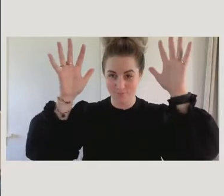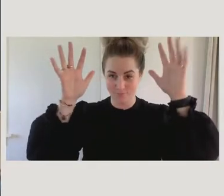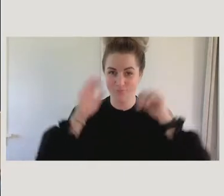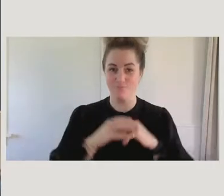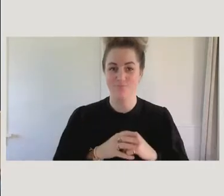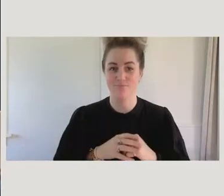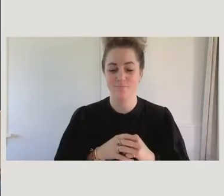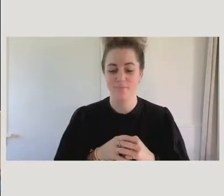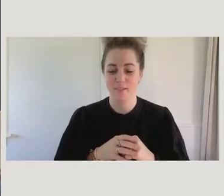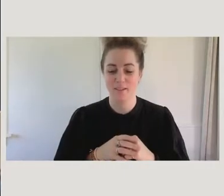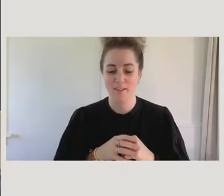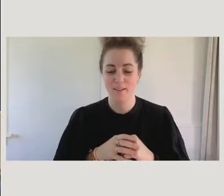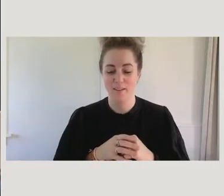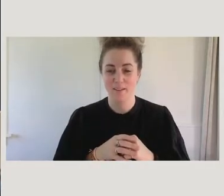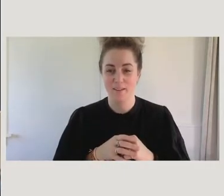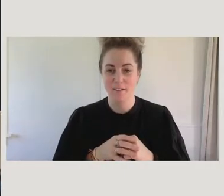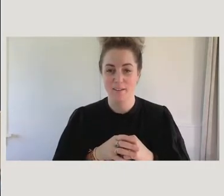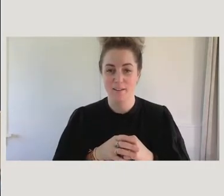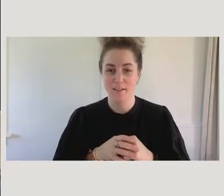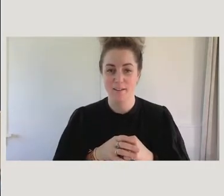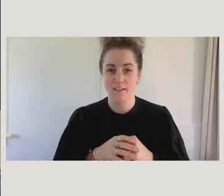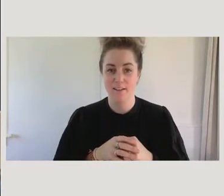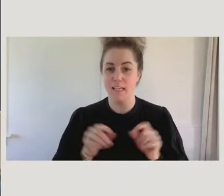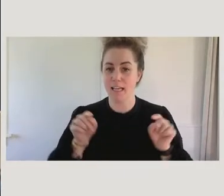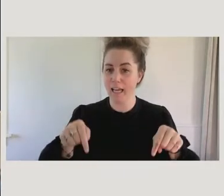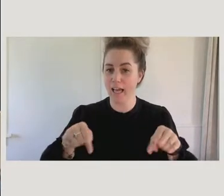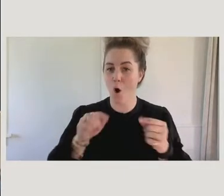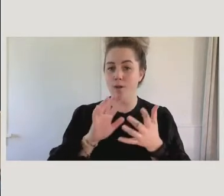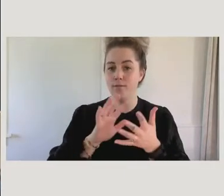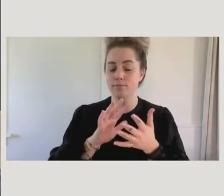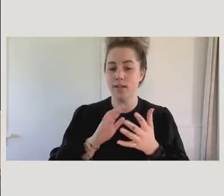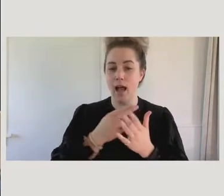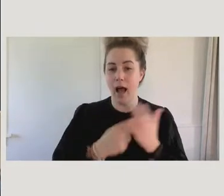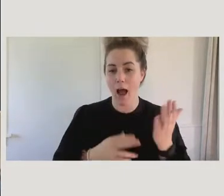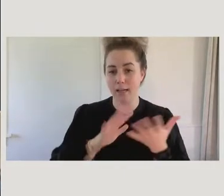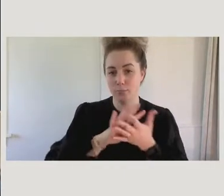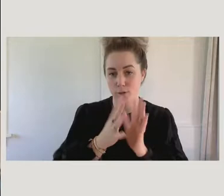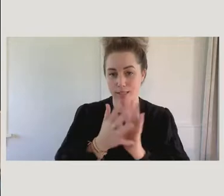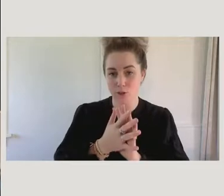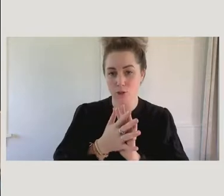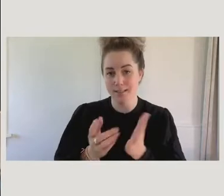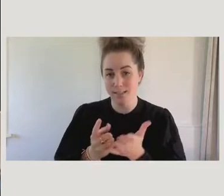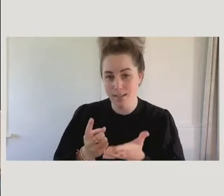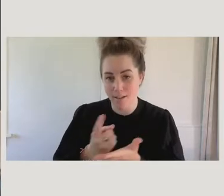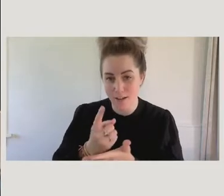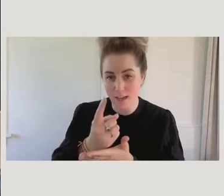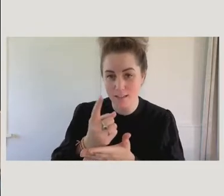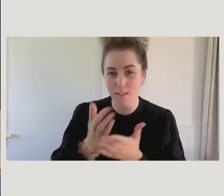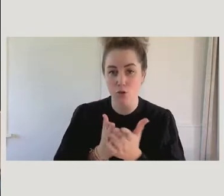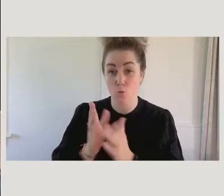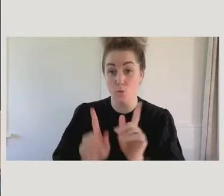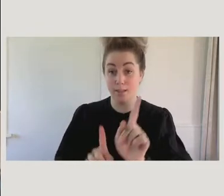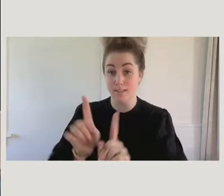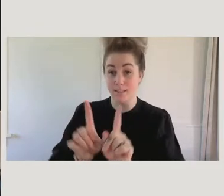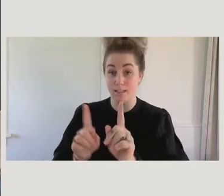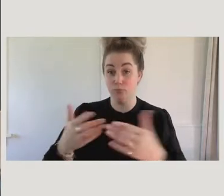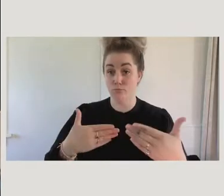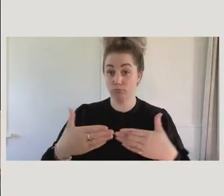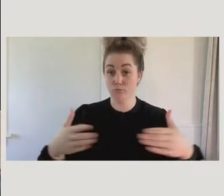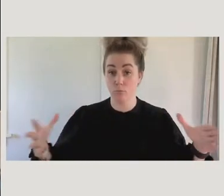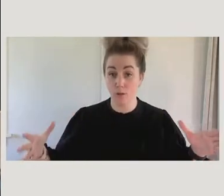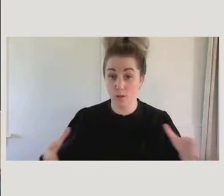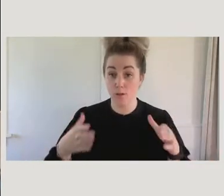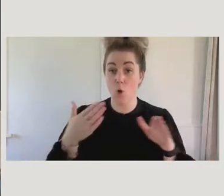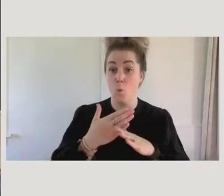here of Arts practitioners our Arts Navigators in our city who have come together to work together